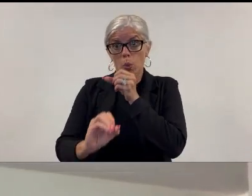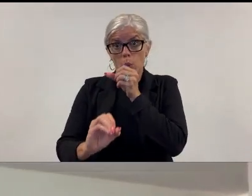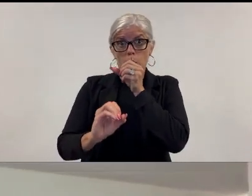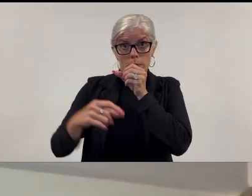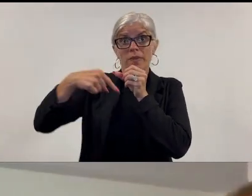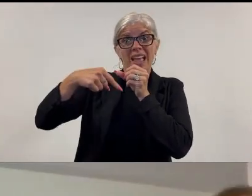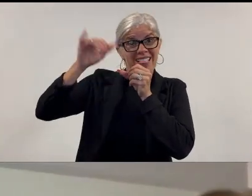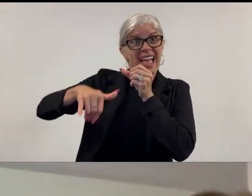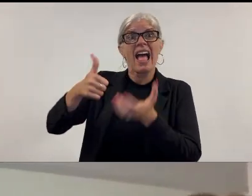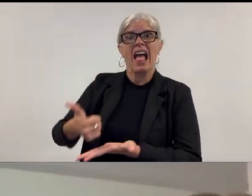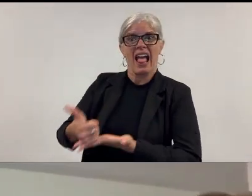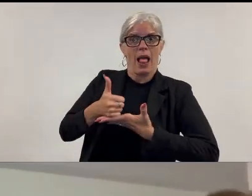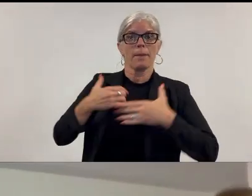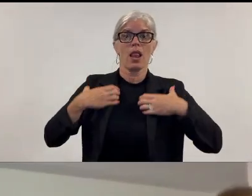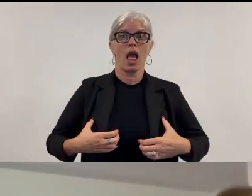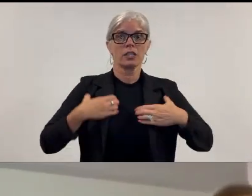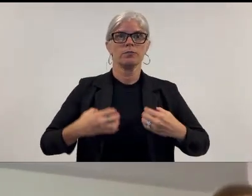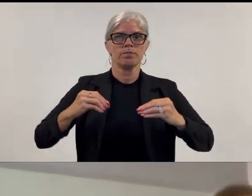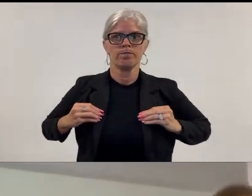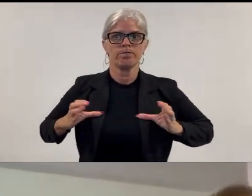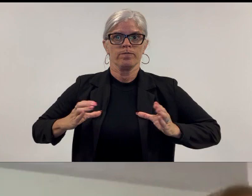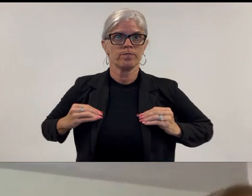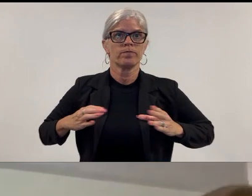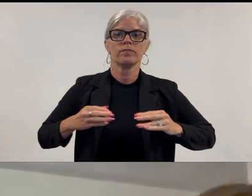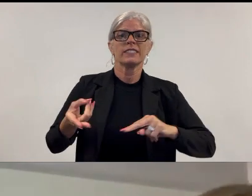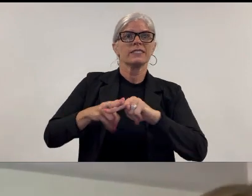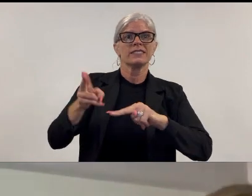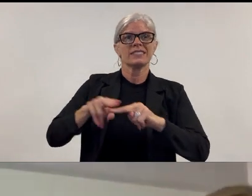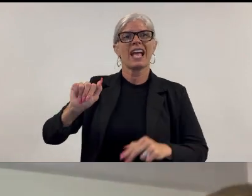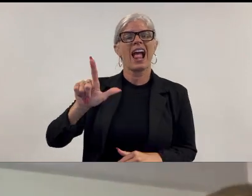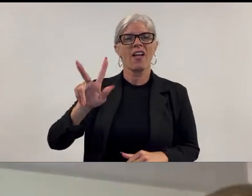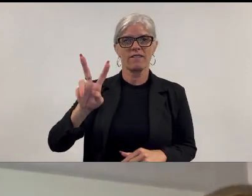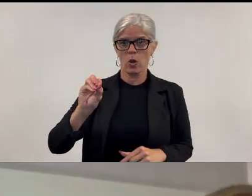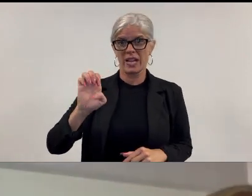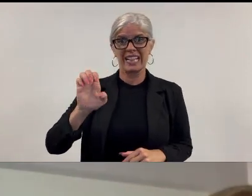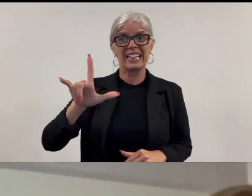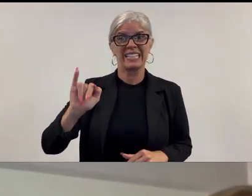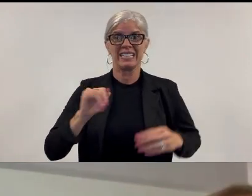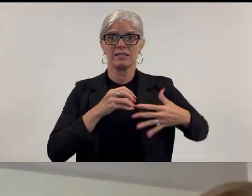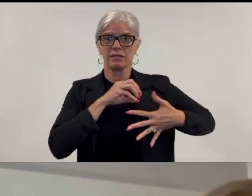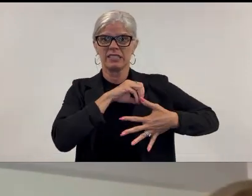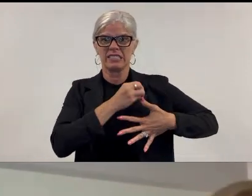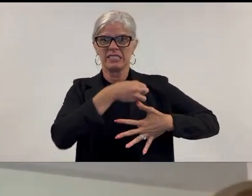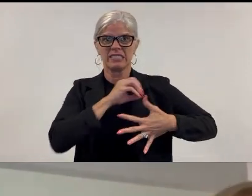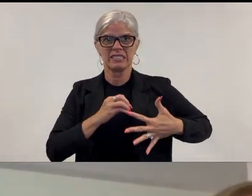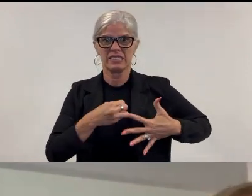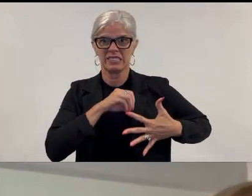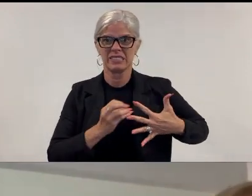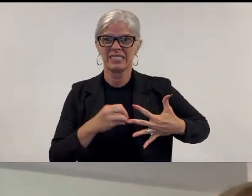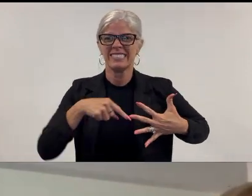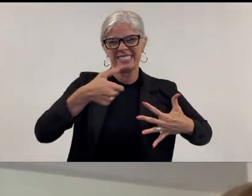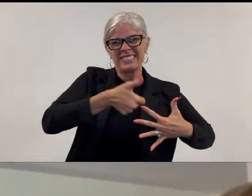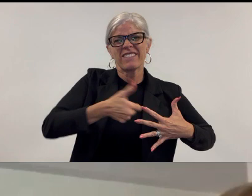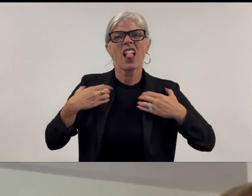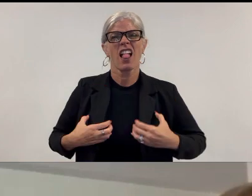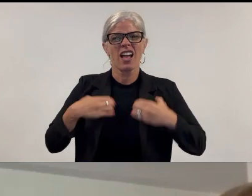expanding the alveoli, which is the lung cell. Resistive training, like power lung, so